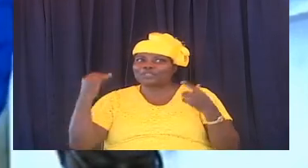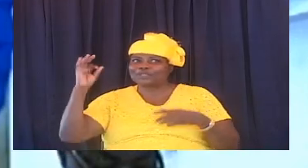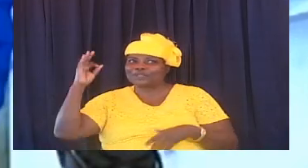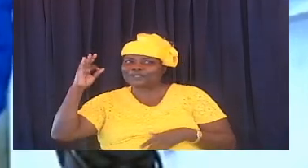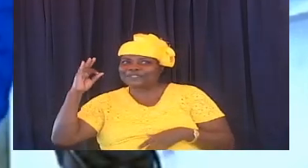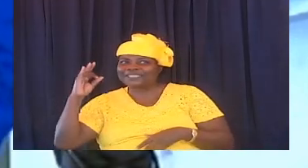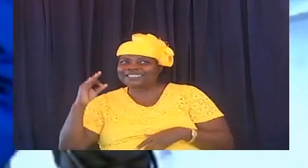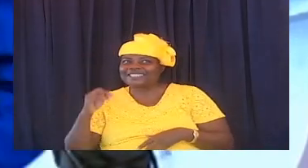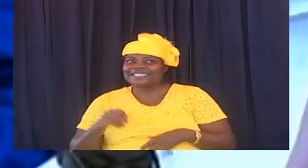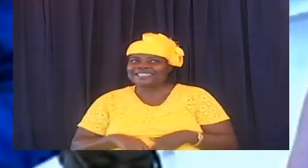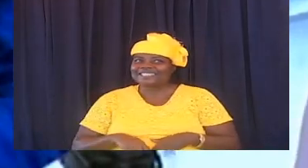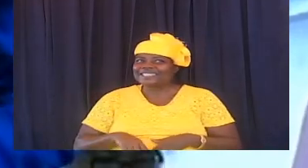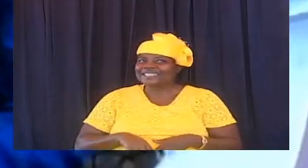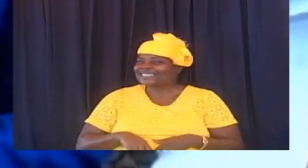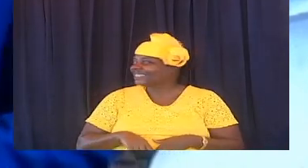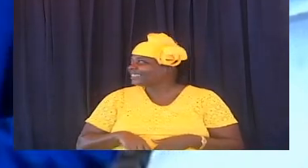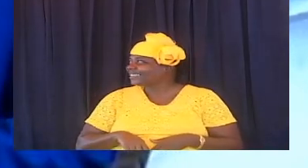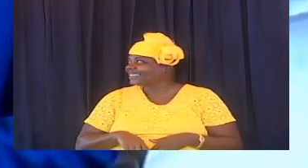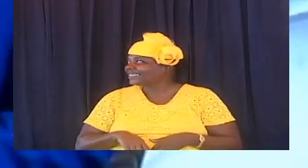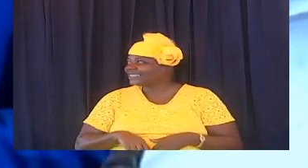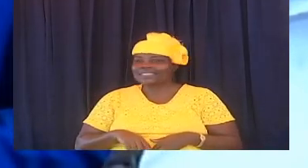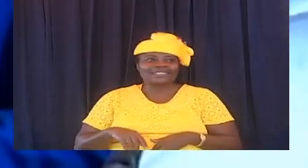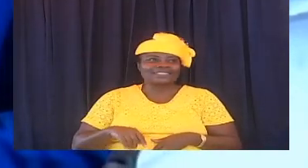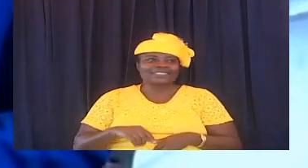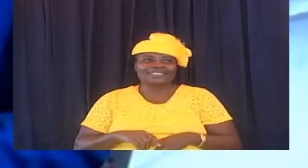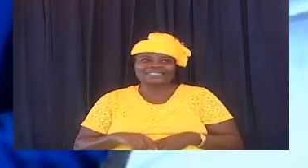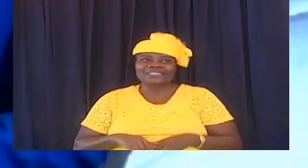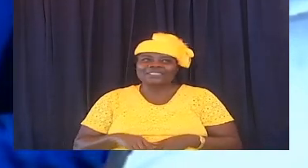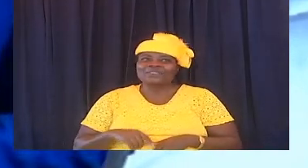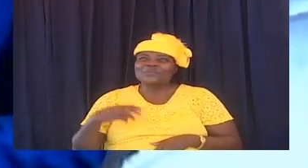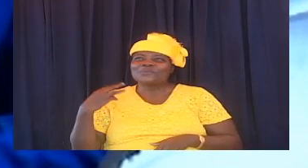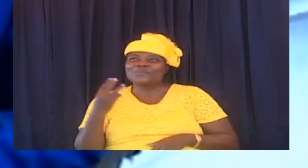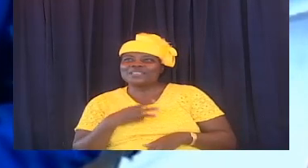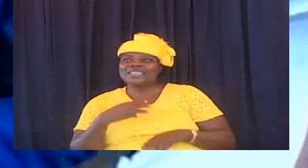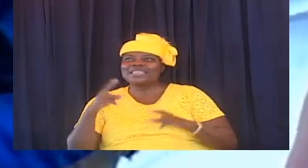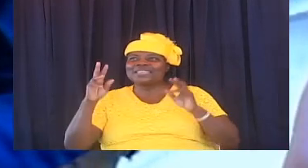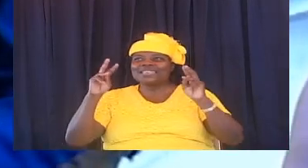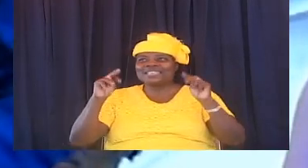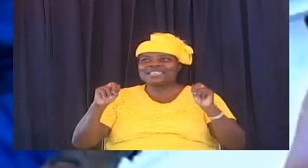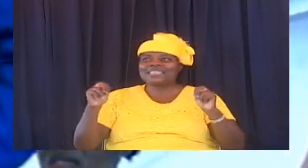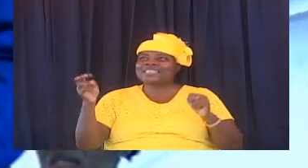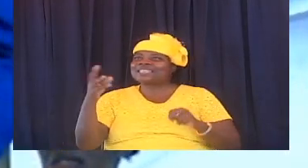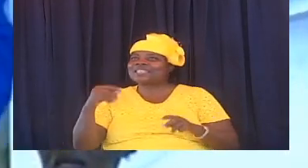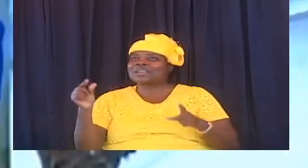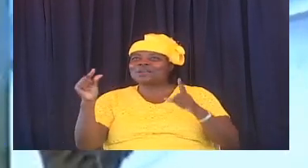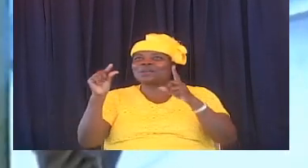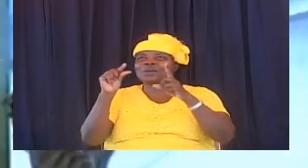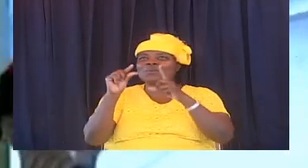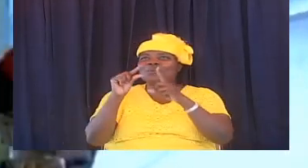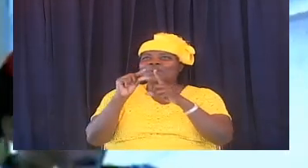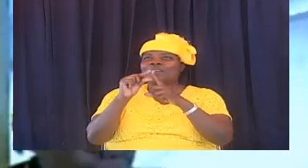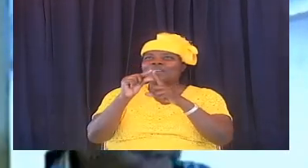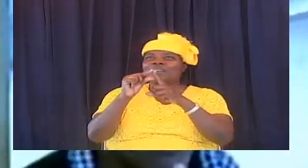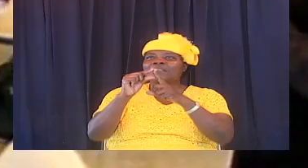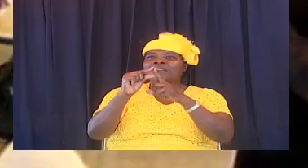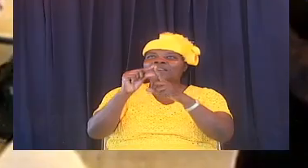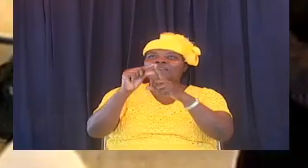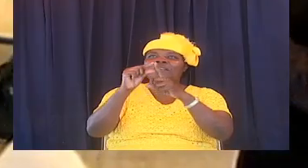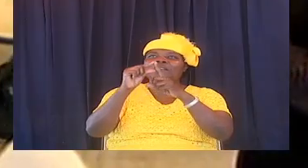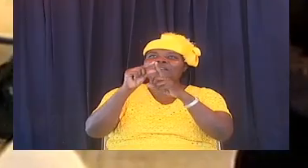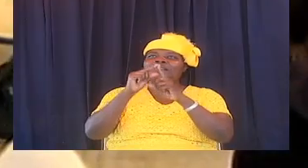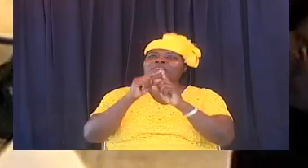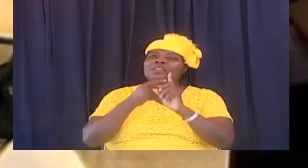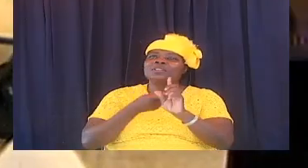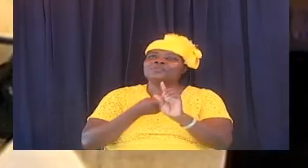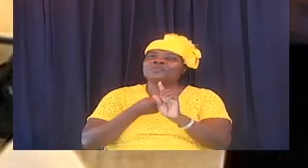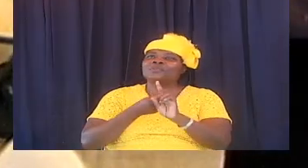to come and minister as thus saith the Lord. Deacon Smith.